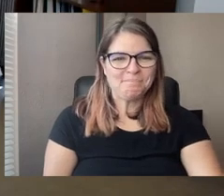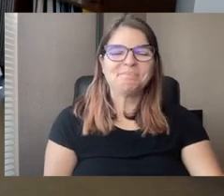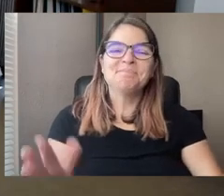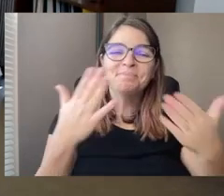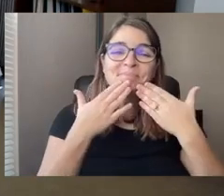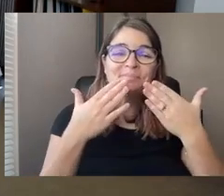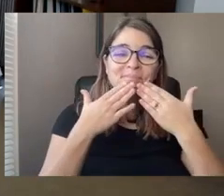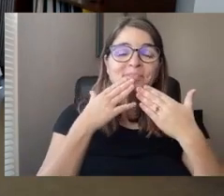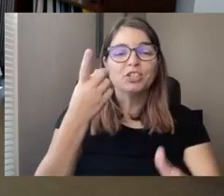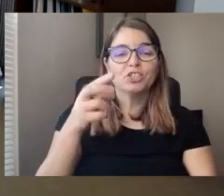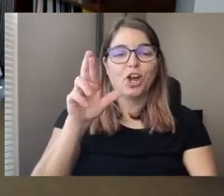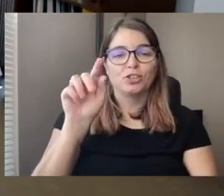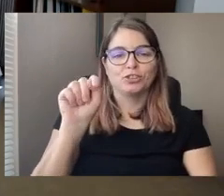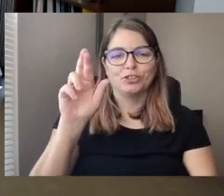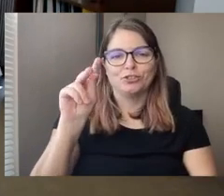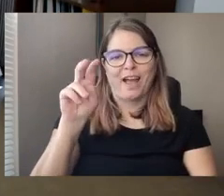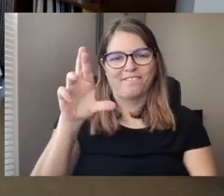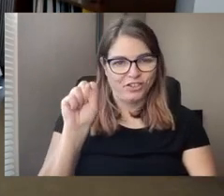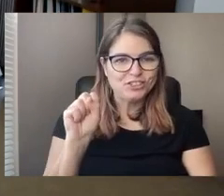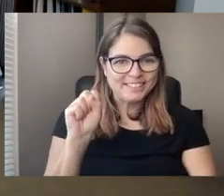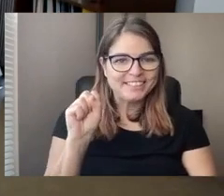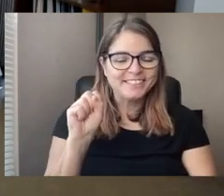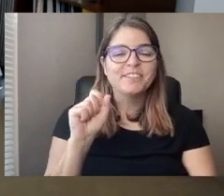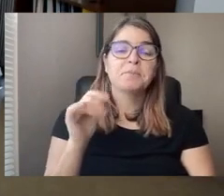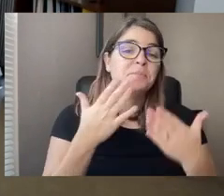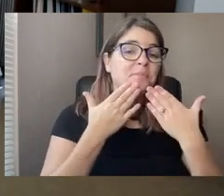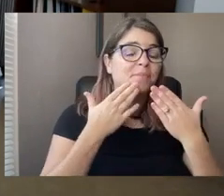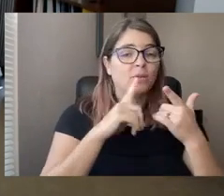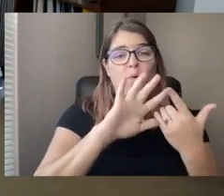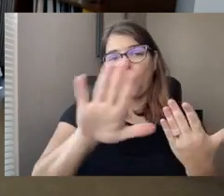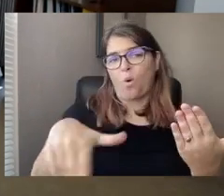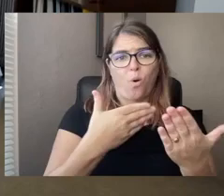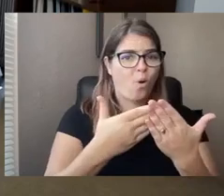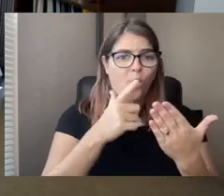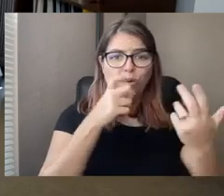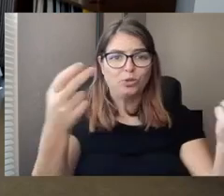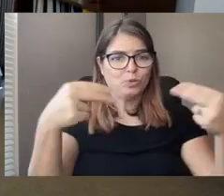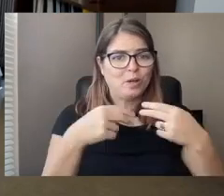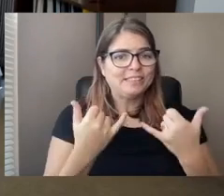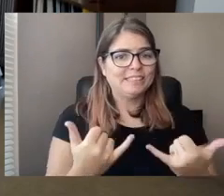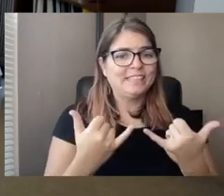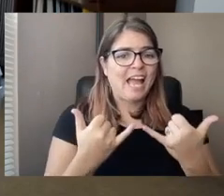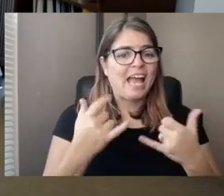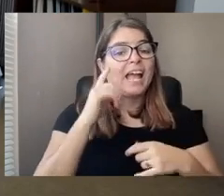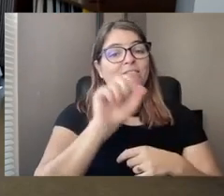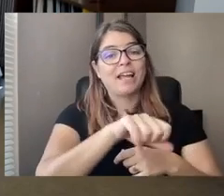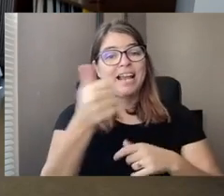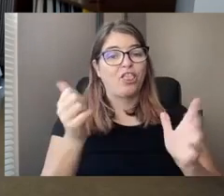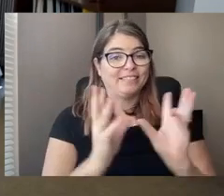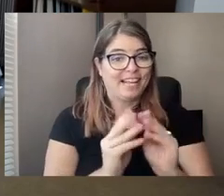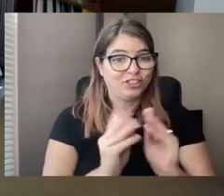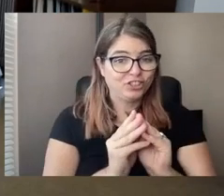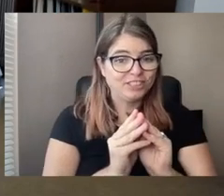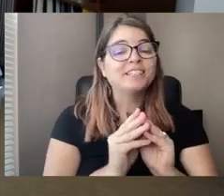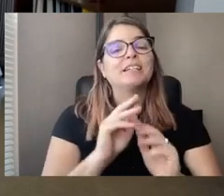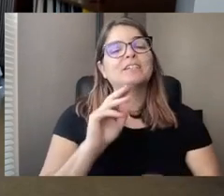Thank you, Dr. Travers. And thank you to all of you who are joining us today for another session of